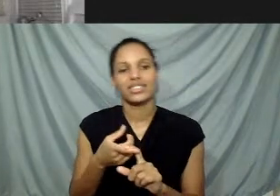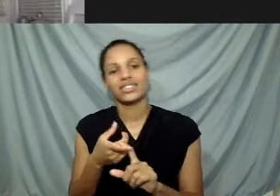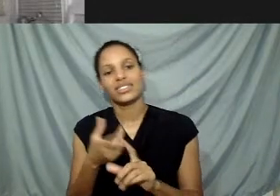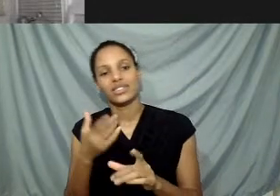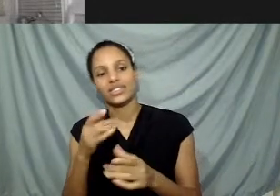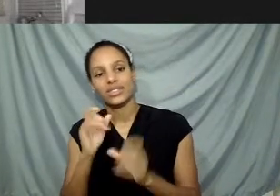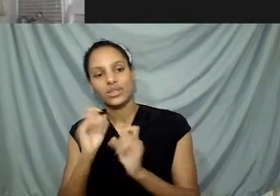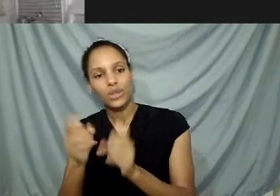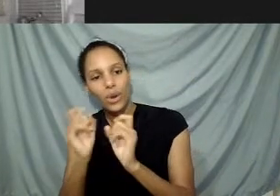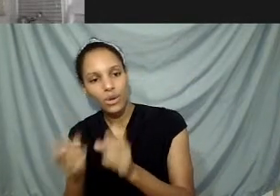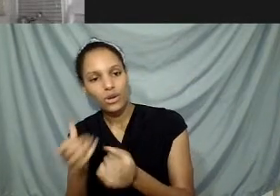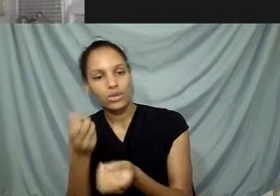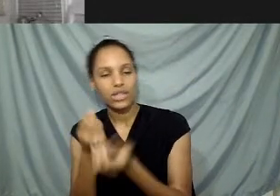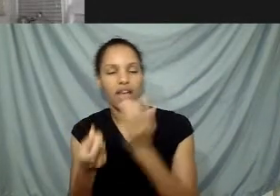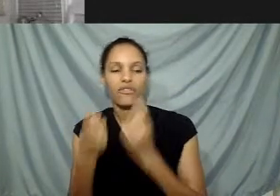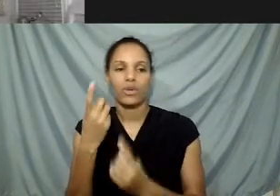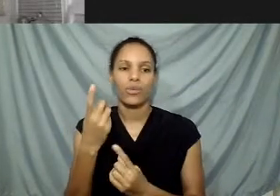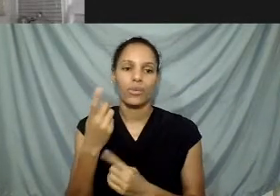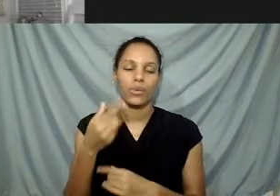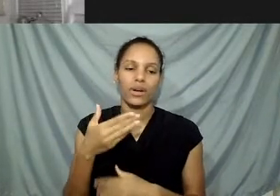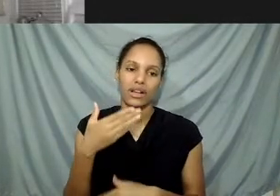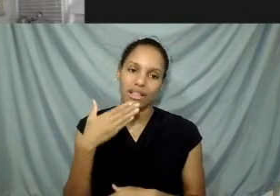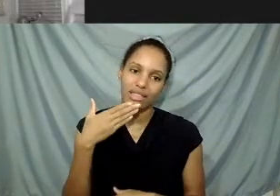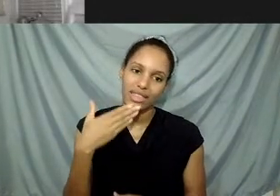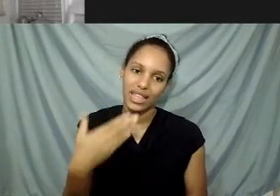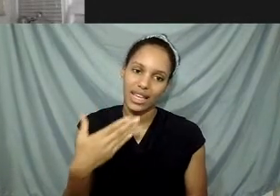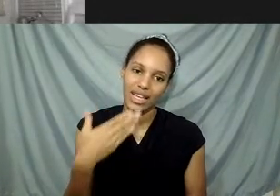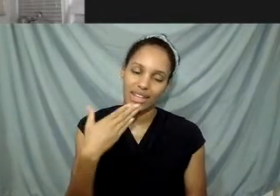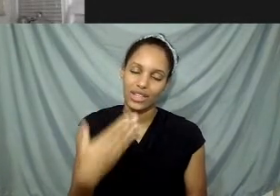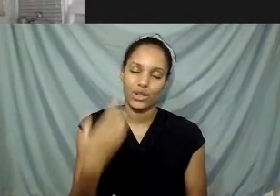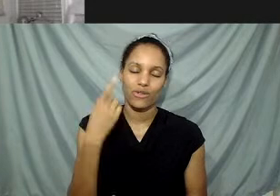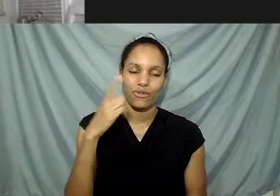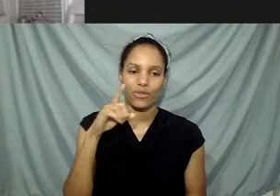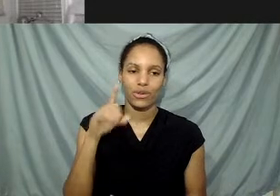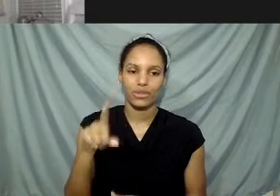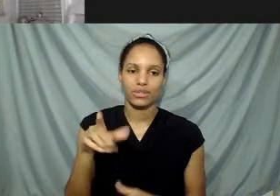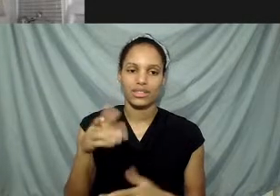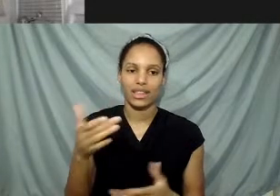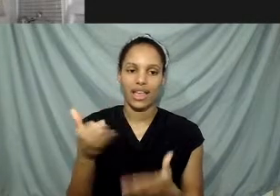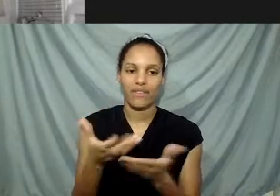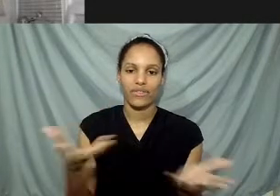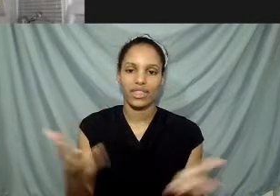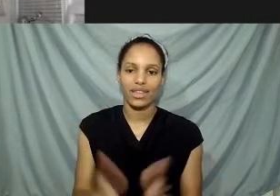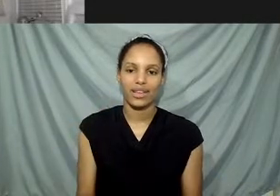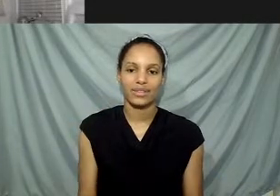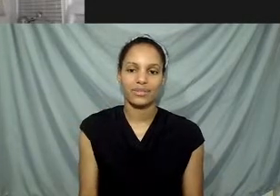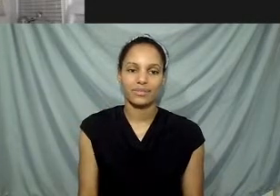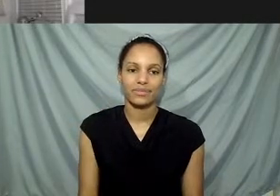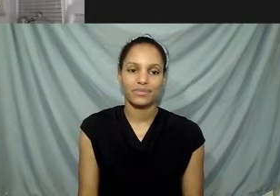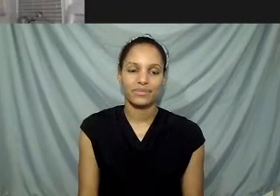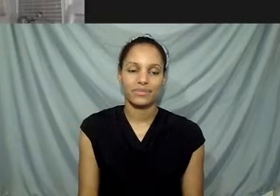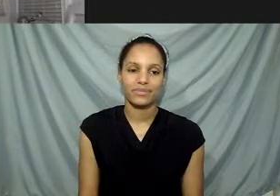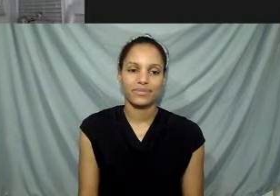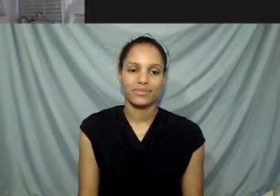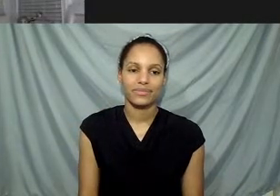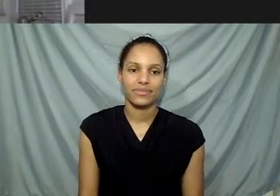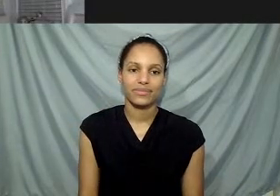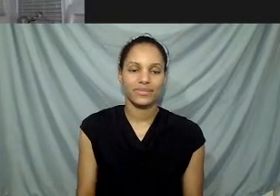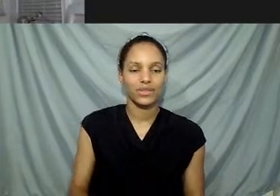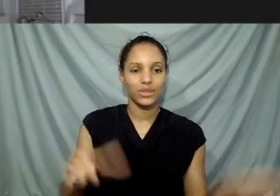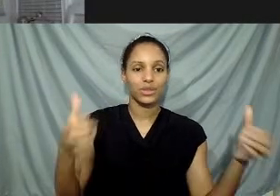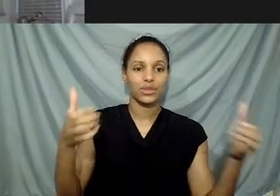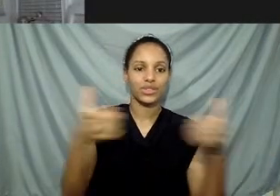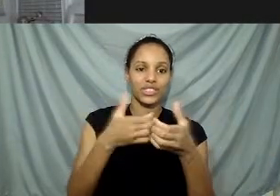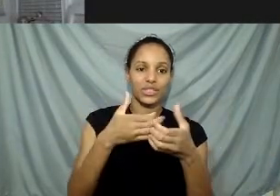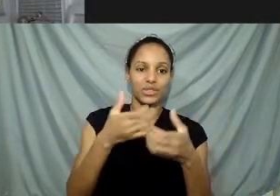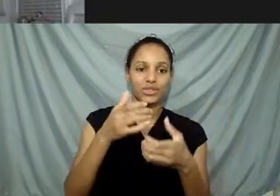donors, every single person that has made it possible for me to be here. This thank you is for you. Absolutely. Cheers to